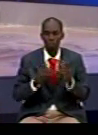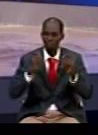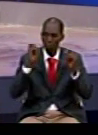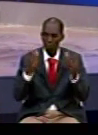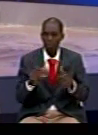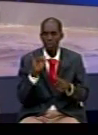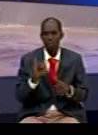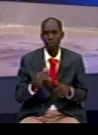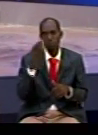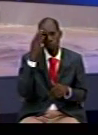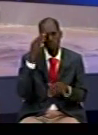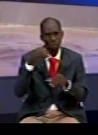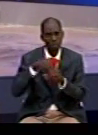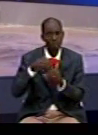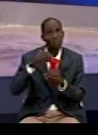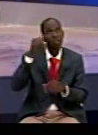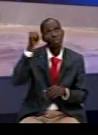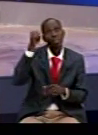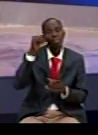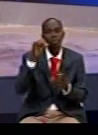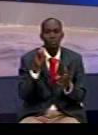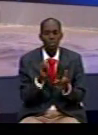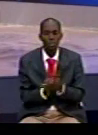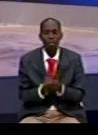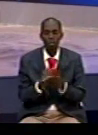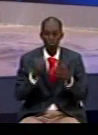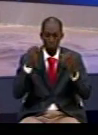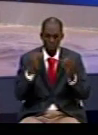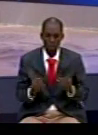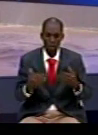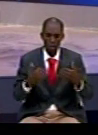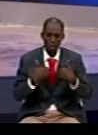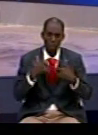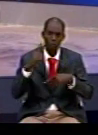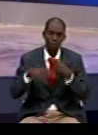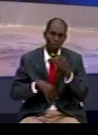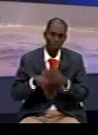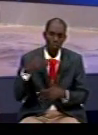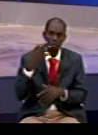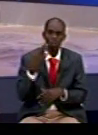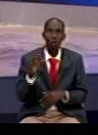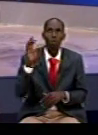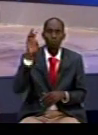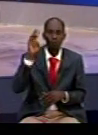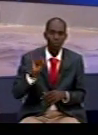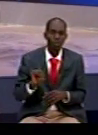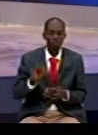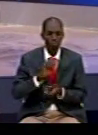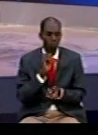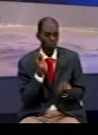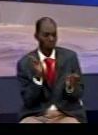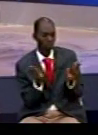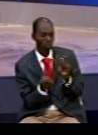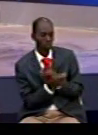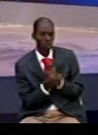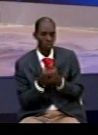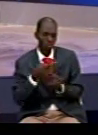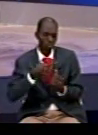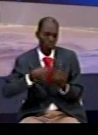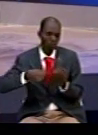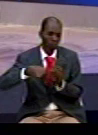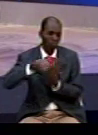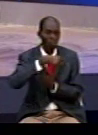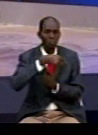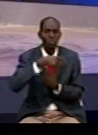knowing in himself that virtue had gone out of him, turned him about